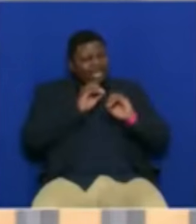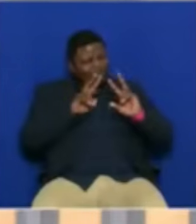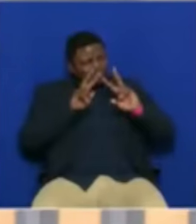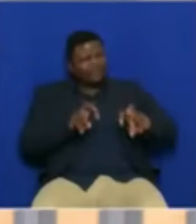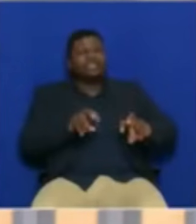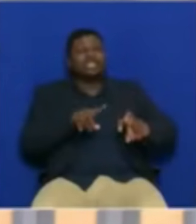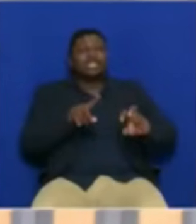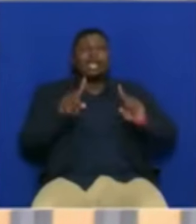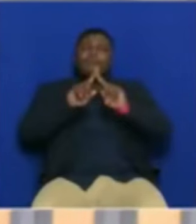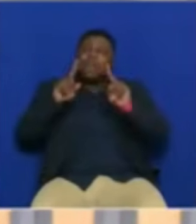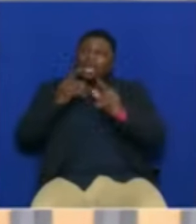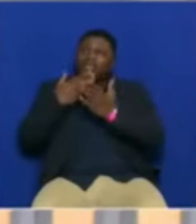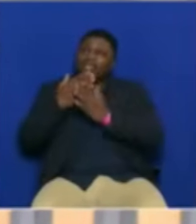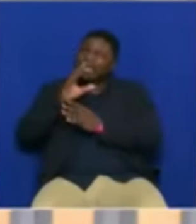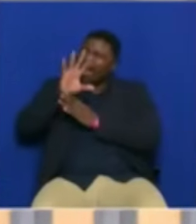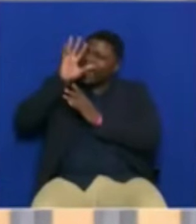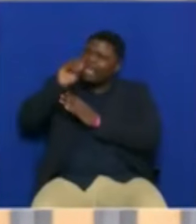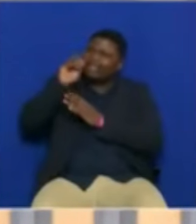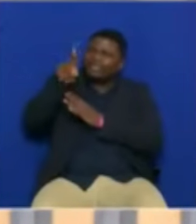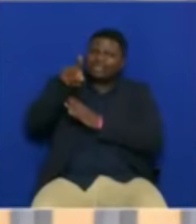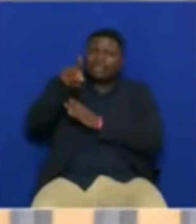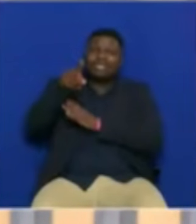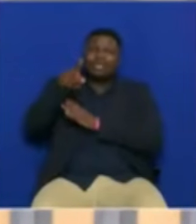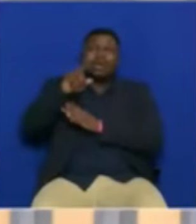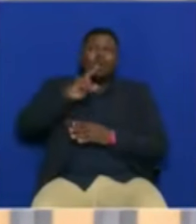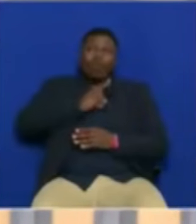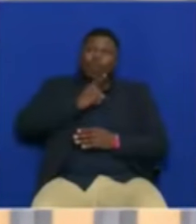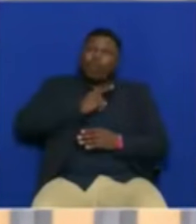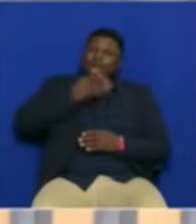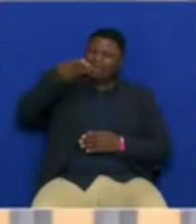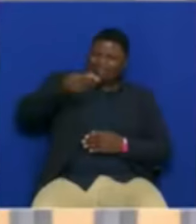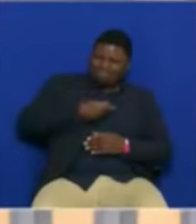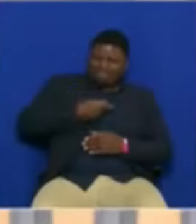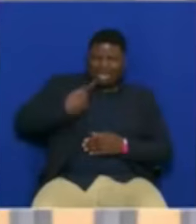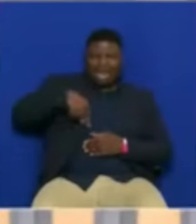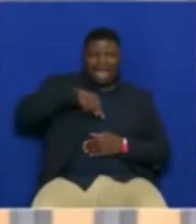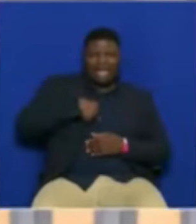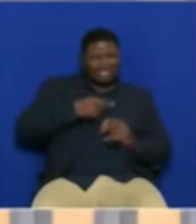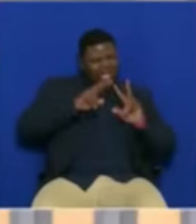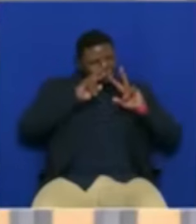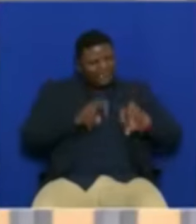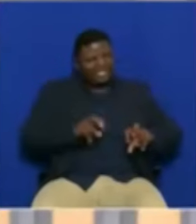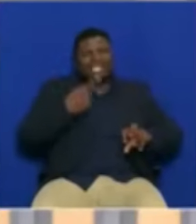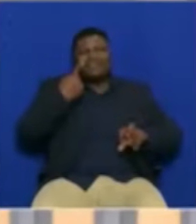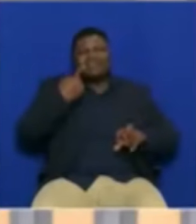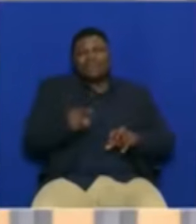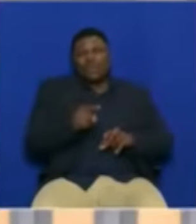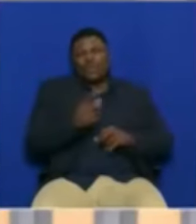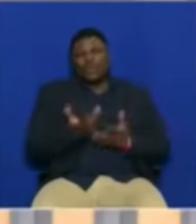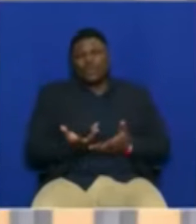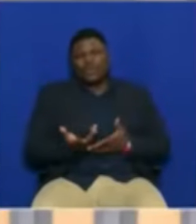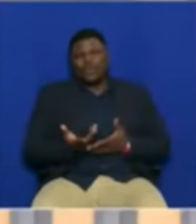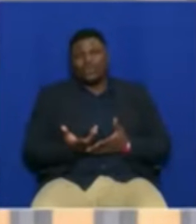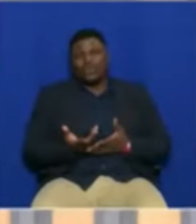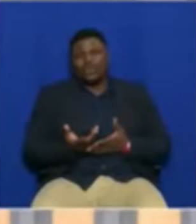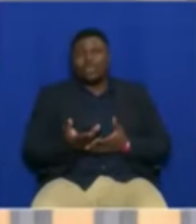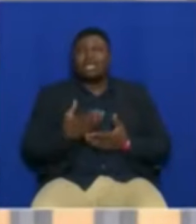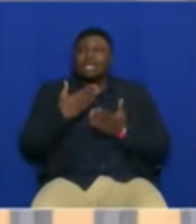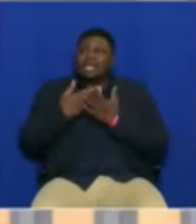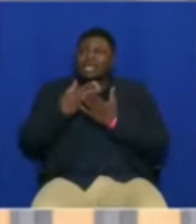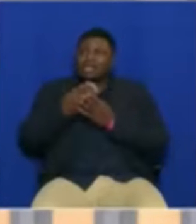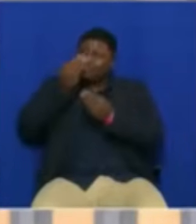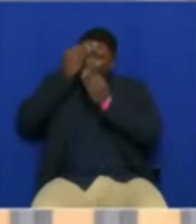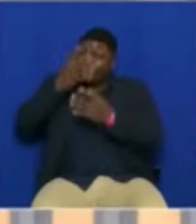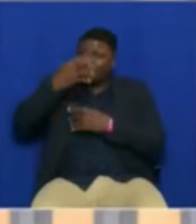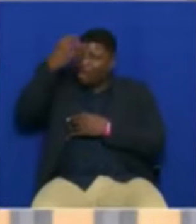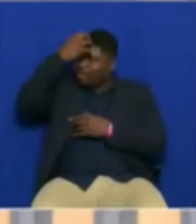this ever have been referred to us? And you ought to have gone back to the referral. Please, Chief, give me that referral. Don't